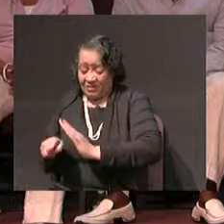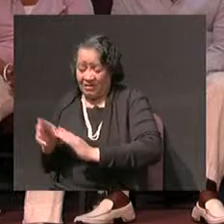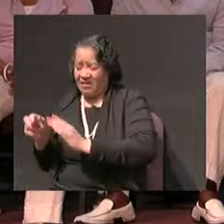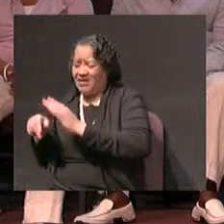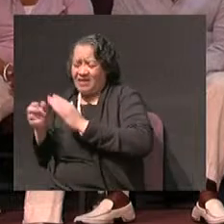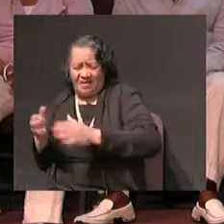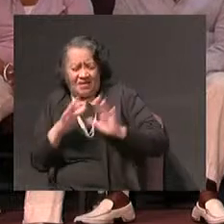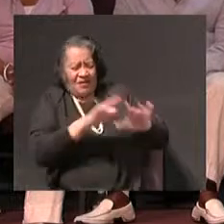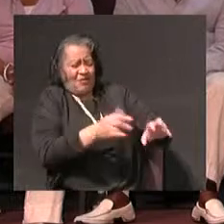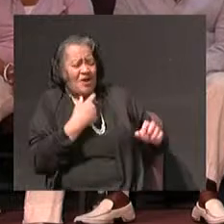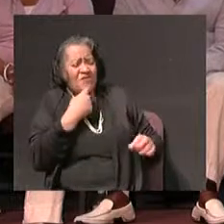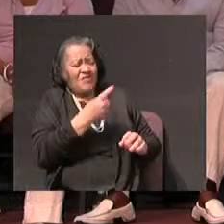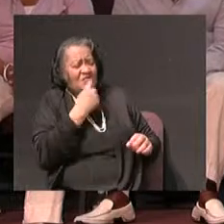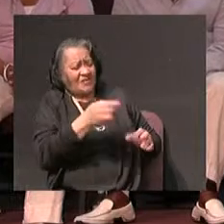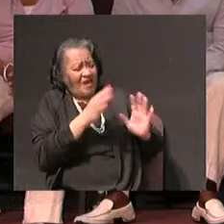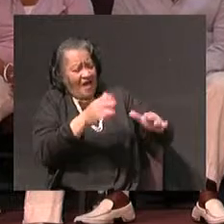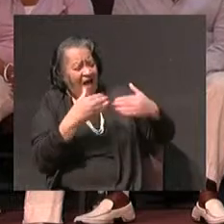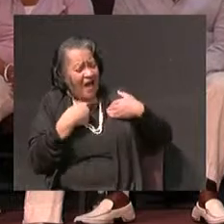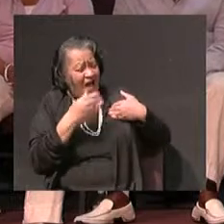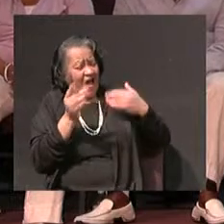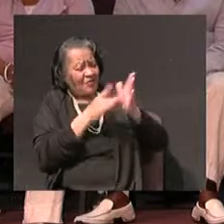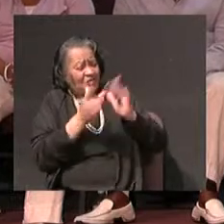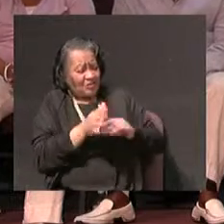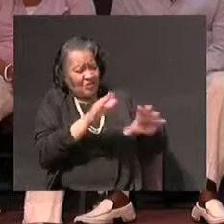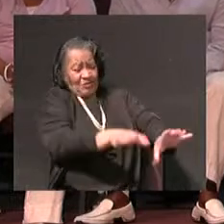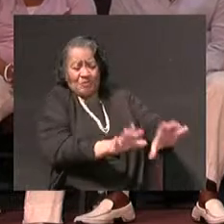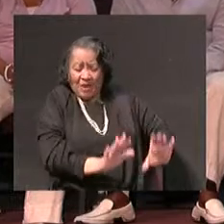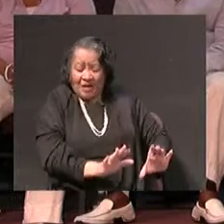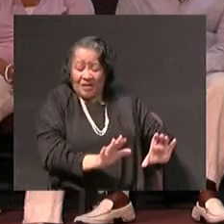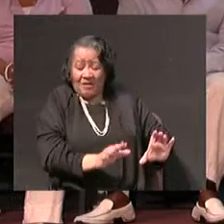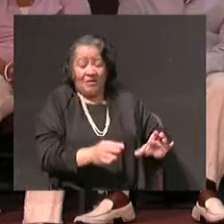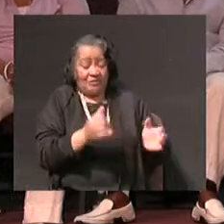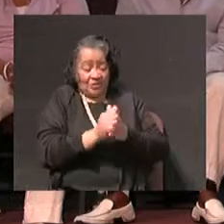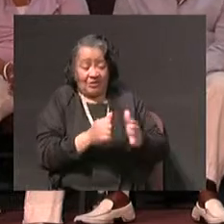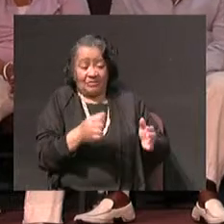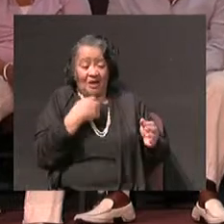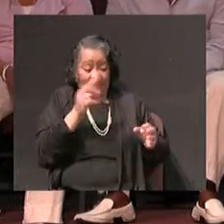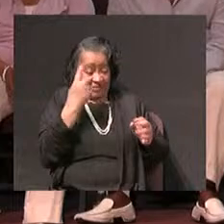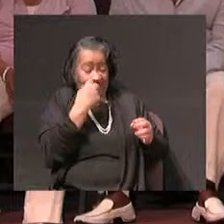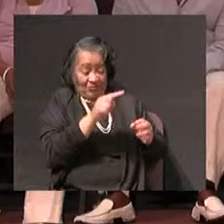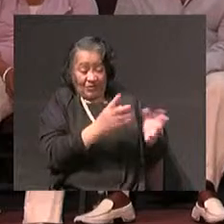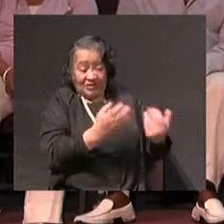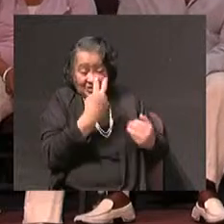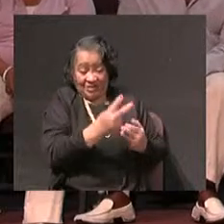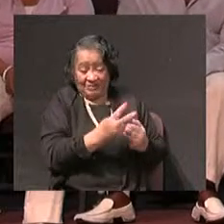said, man, what's wrong with you? Why are you tripping? I got him. He said, okay, I'm just checking.